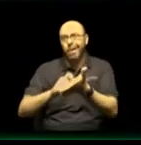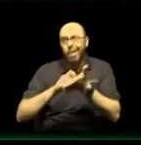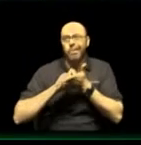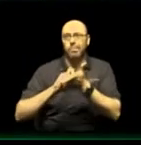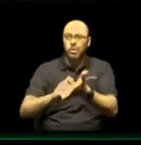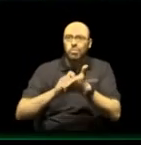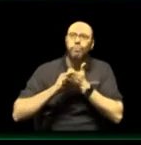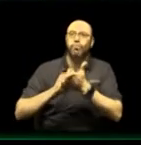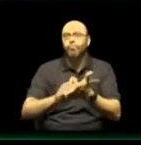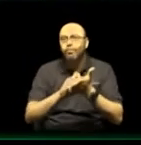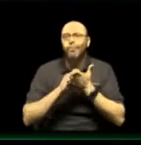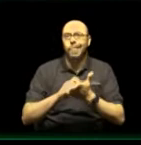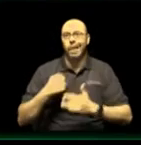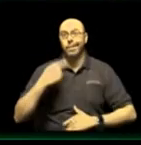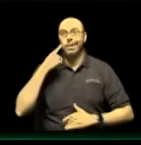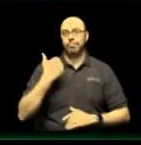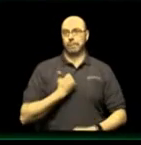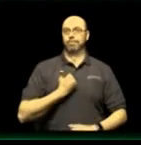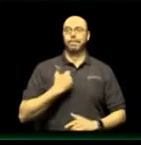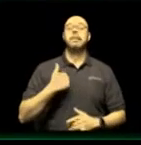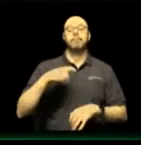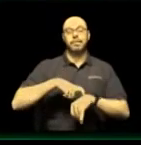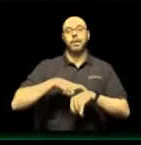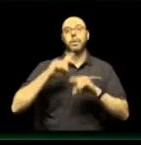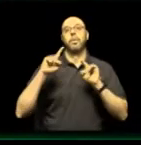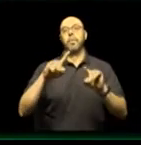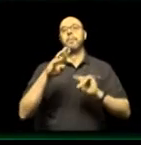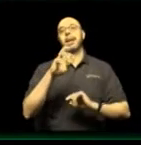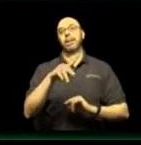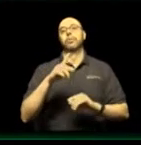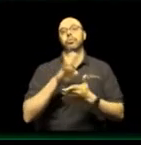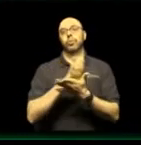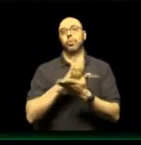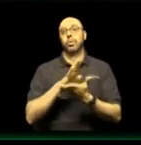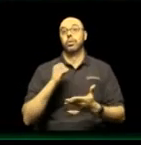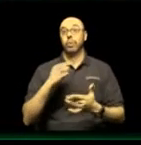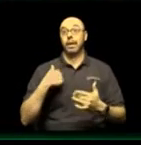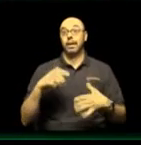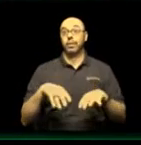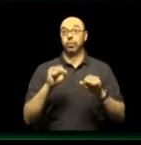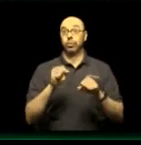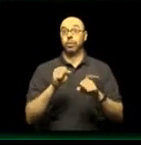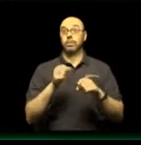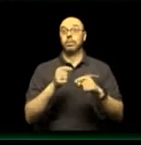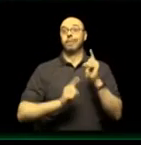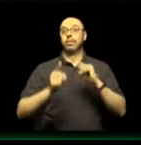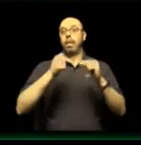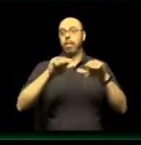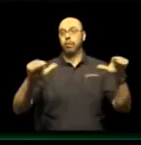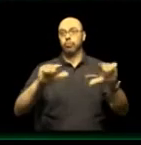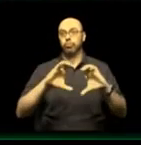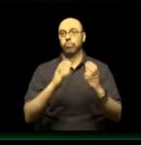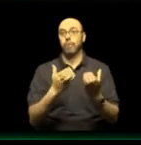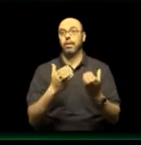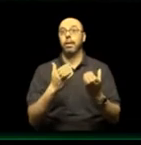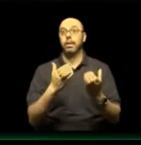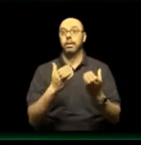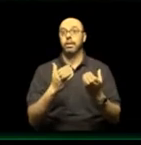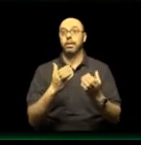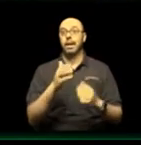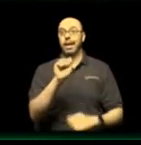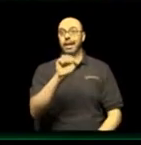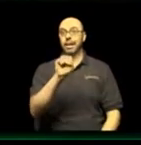So I thought to myself, okay, it's time for me to go back to school. So I took the sign language course, Mm-hmm. American Sign